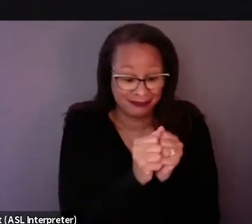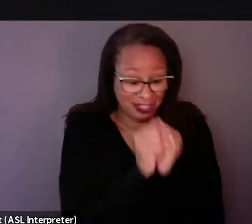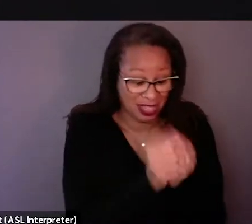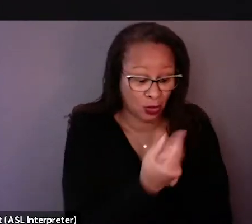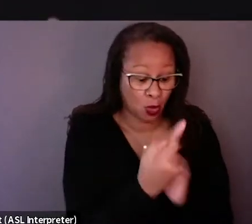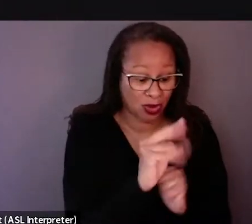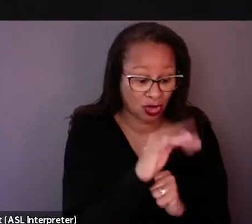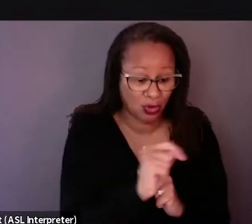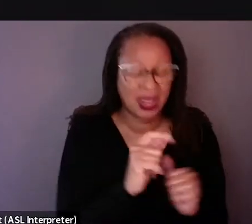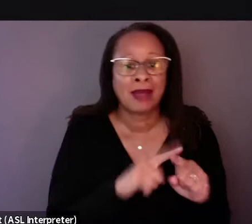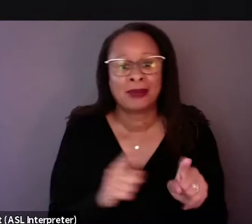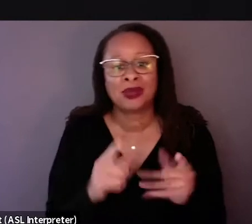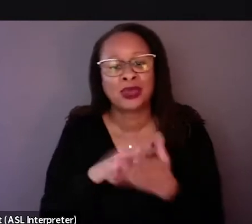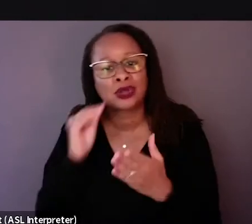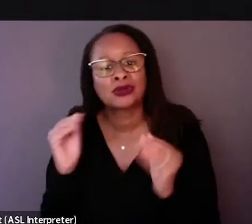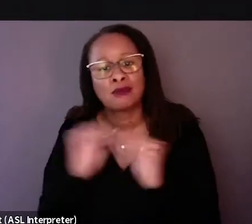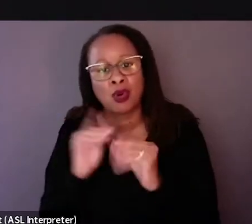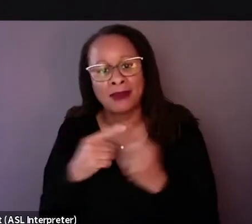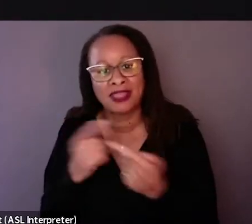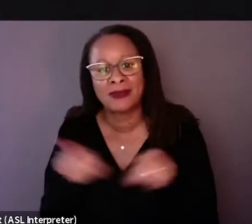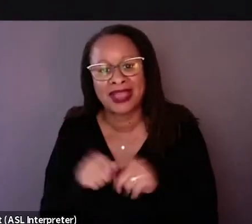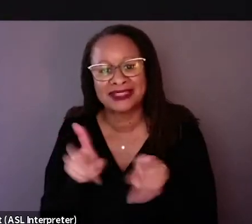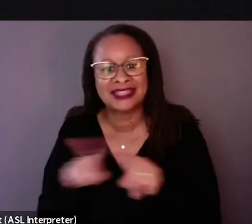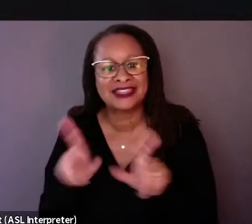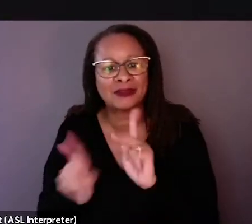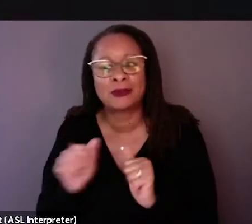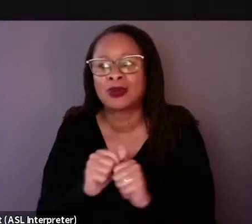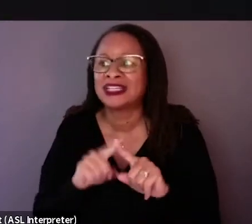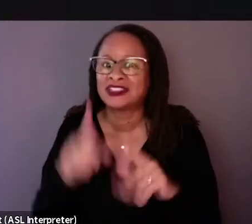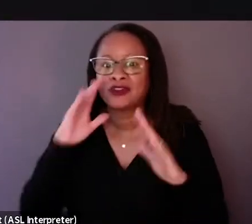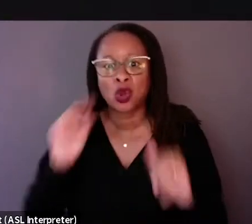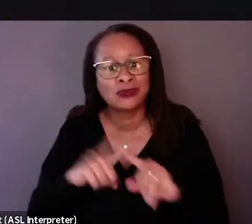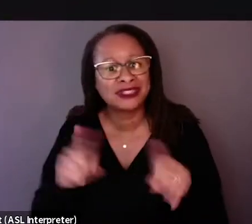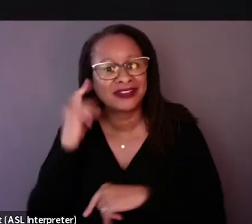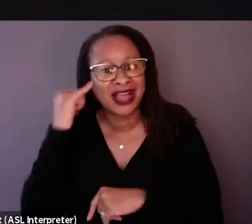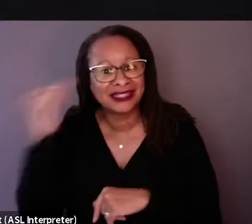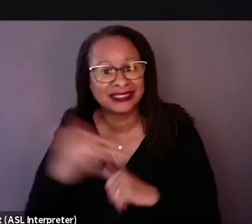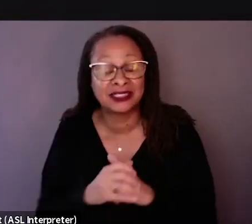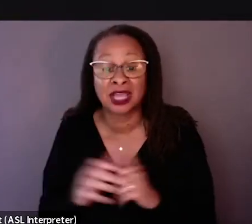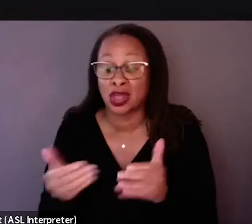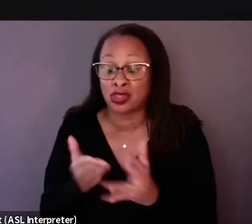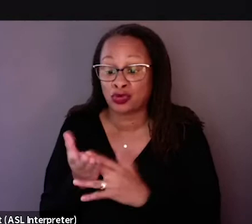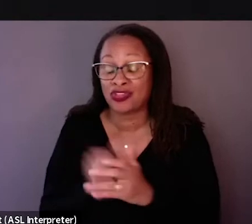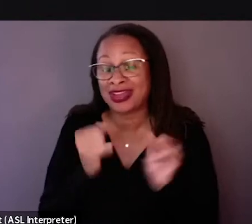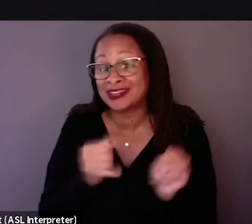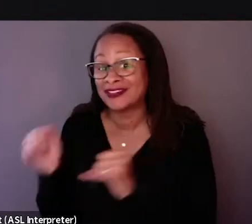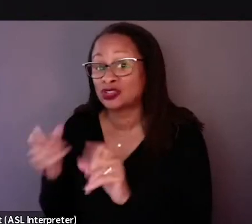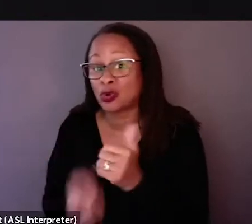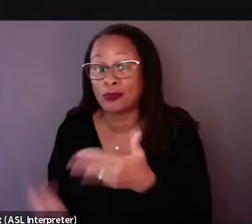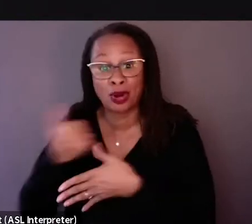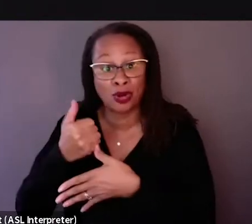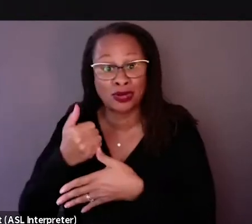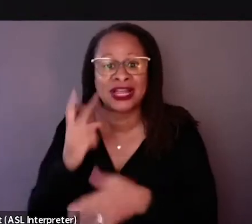different purposes, different hopes, ideals, priorities. And through their individual priorities, you got to see the